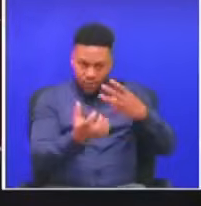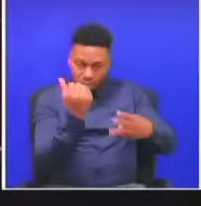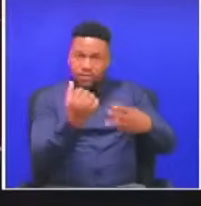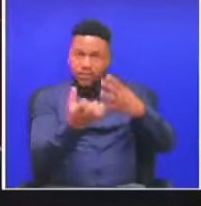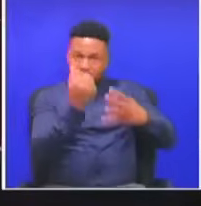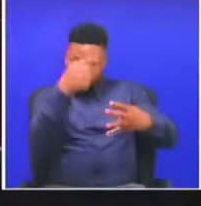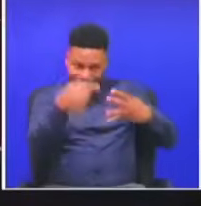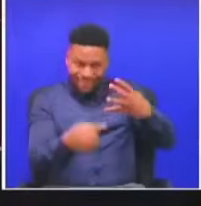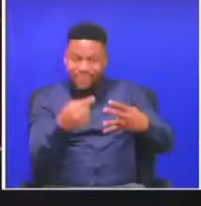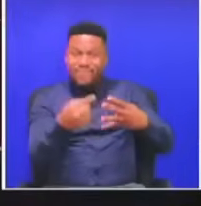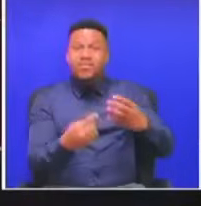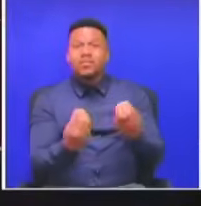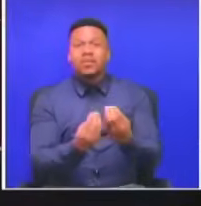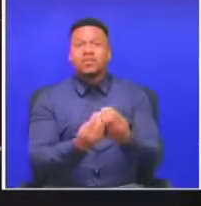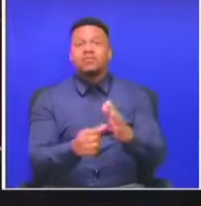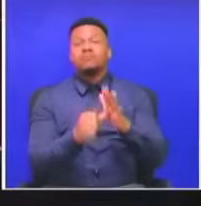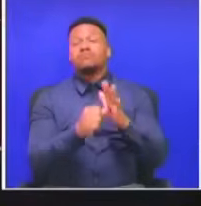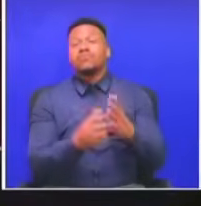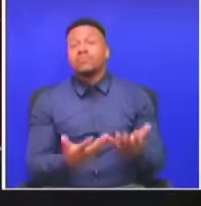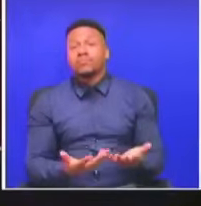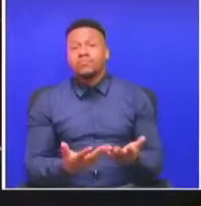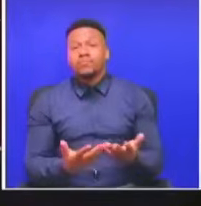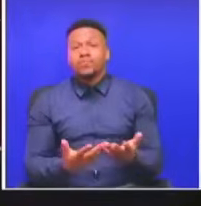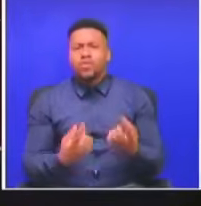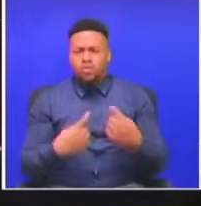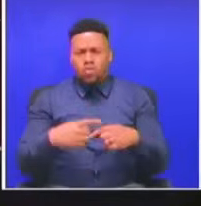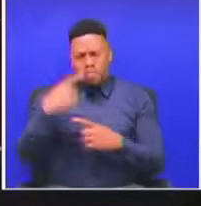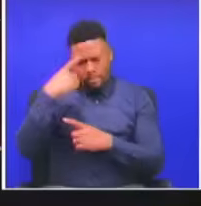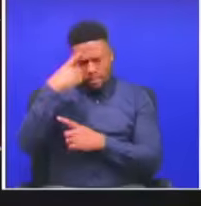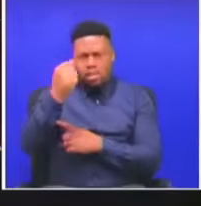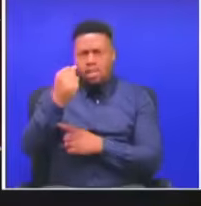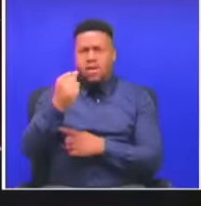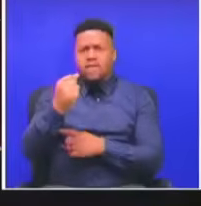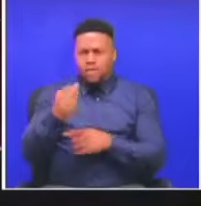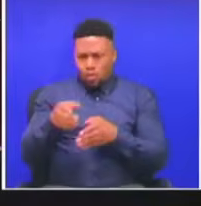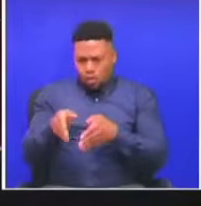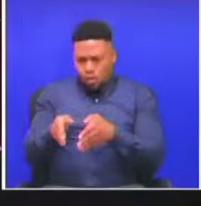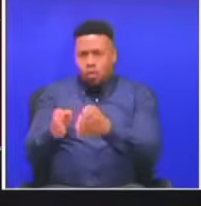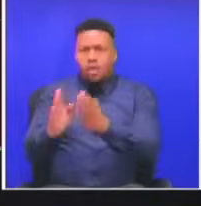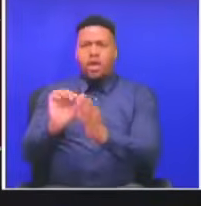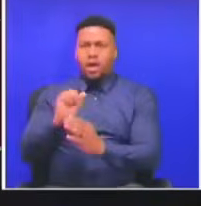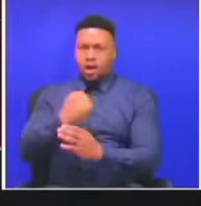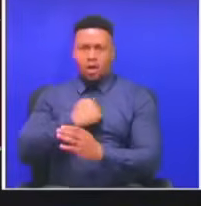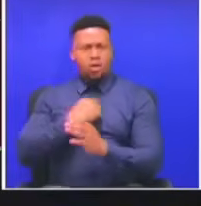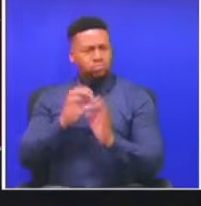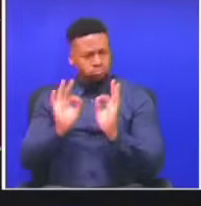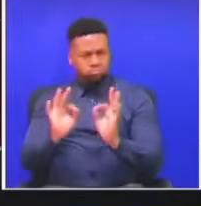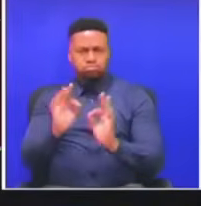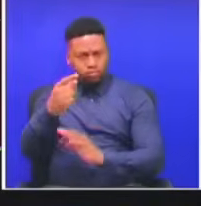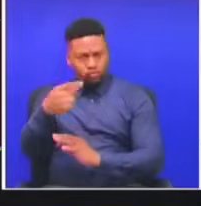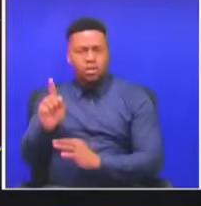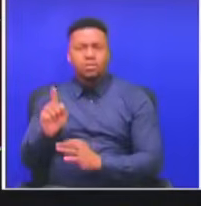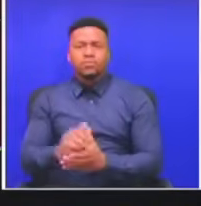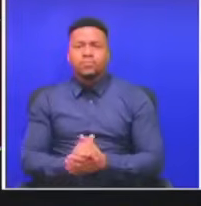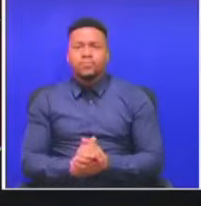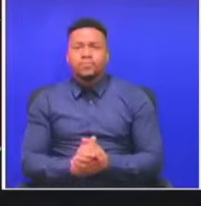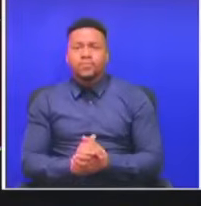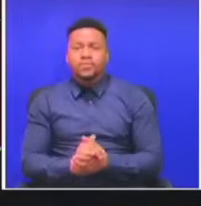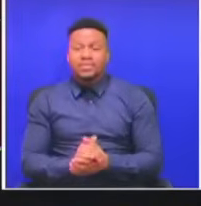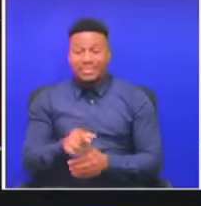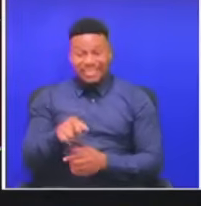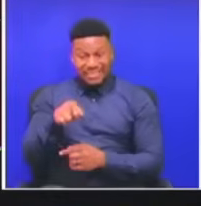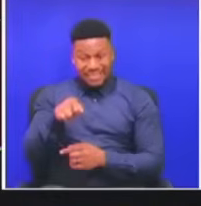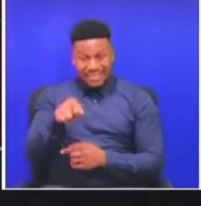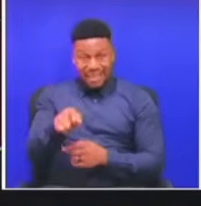achieve. We believe that we are on the right course, a course that should end up with